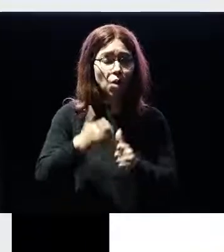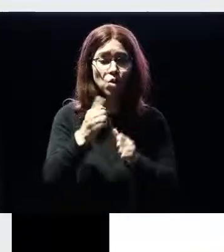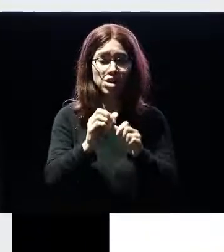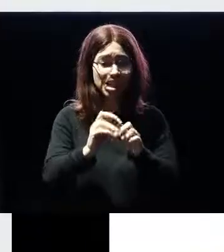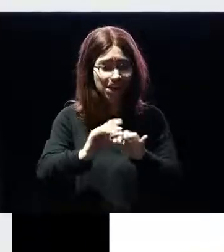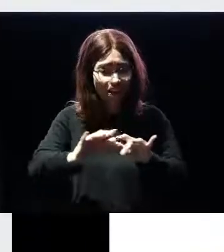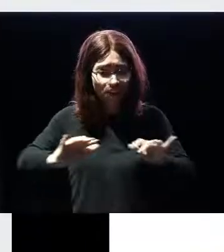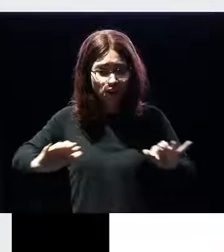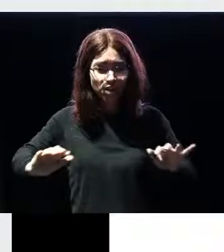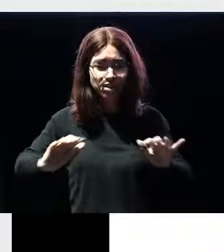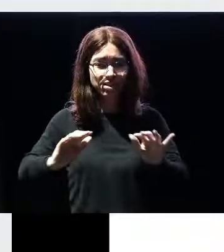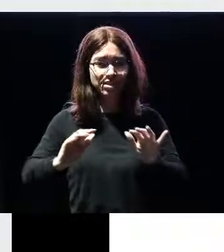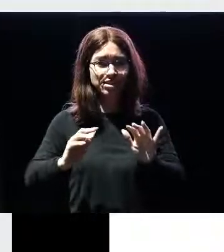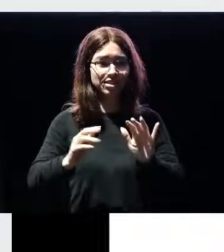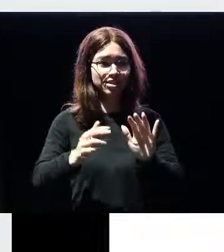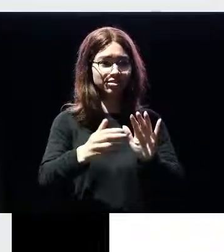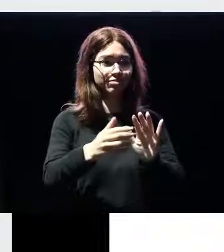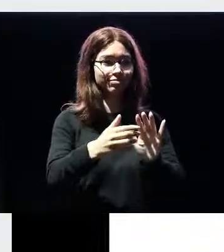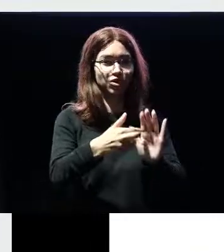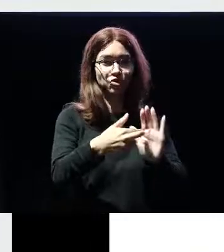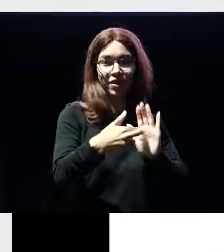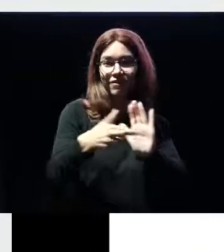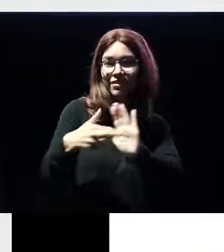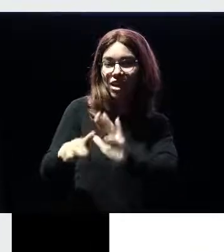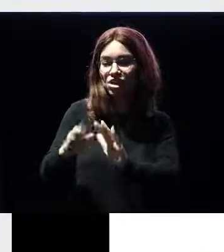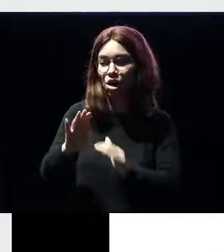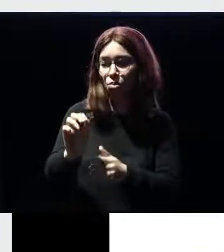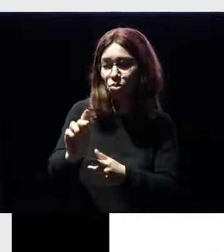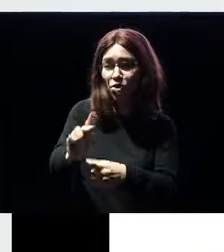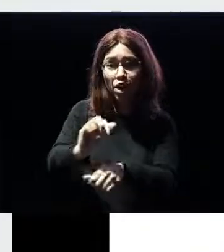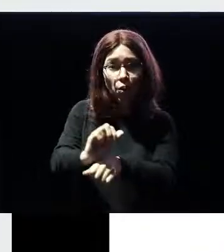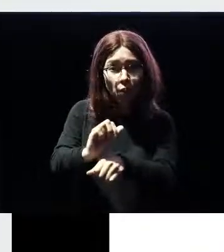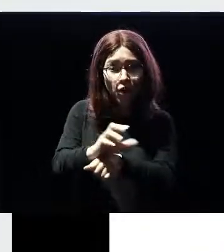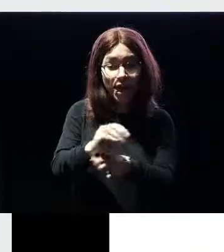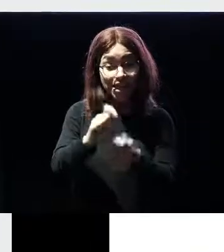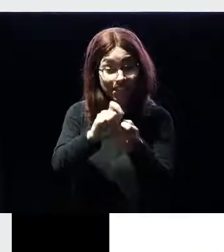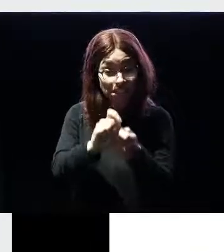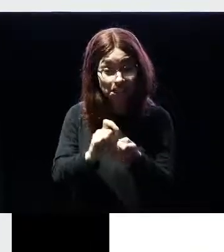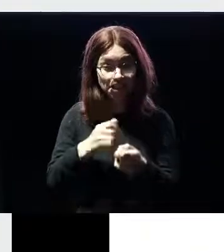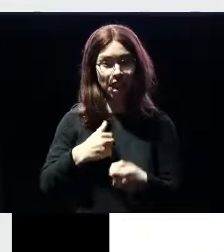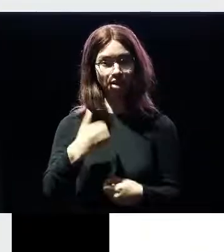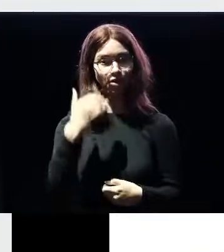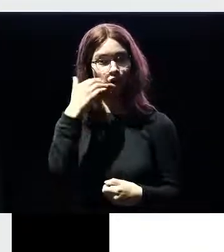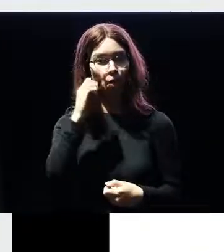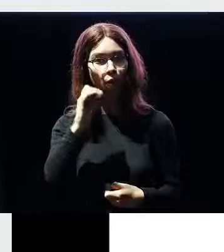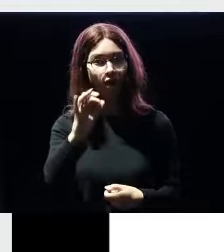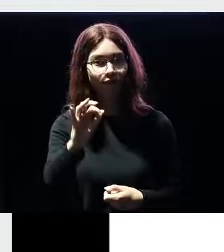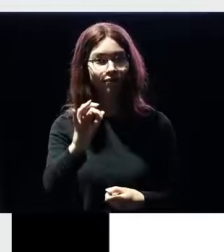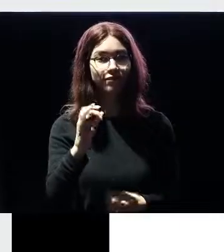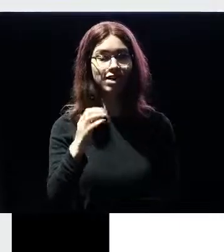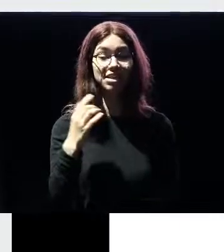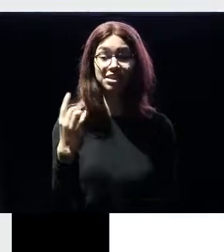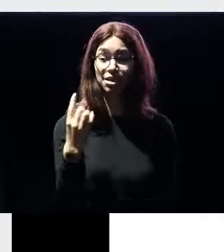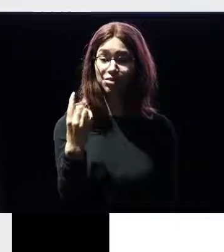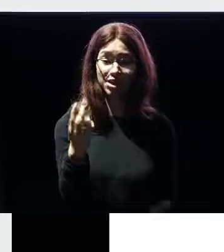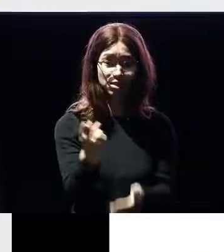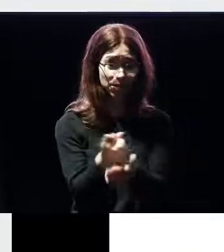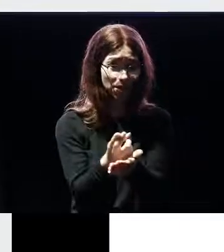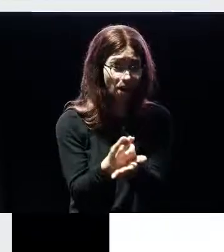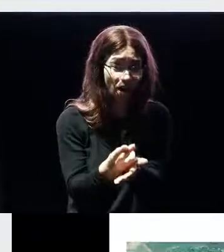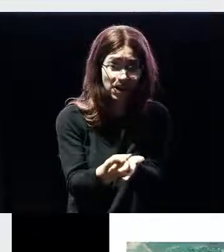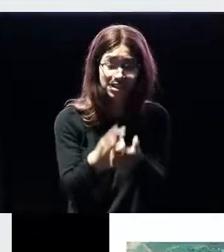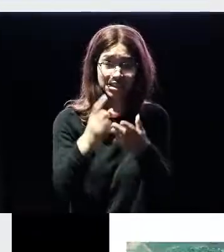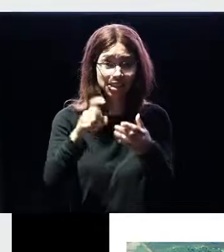diverse palettes of brickwork and detailing that I know of. There's something to genuinely be